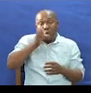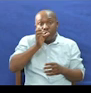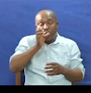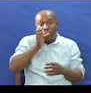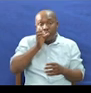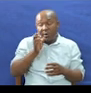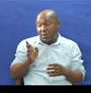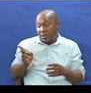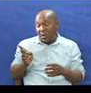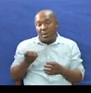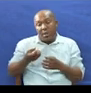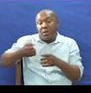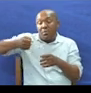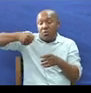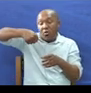he poured